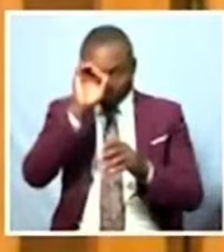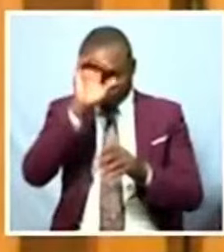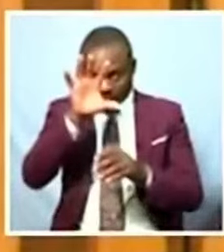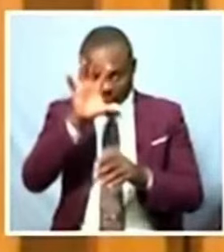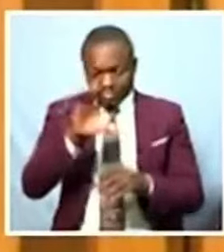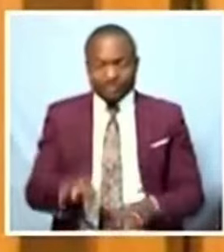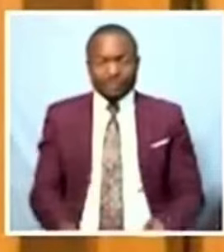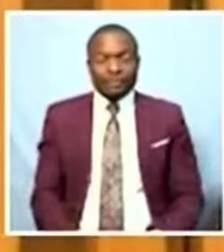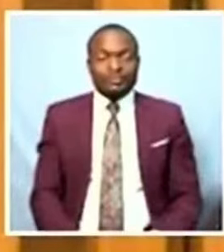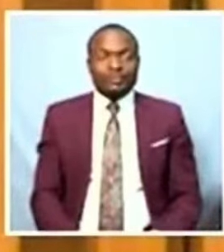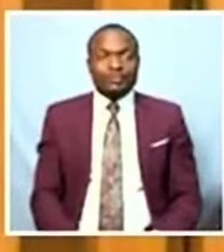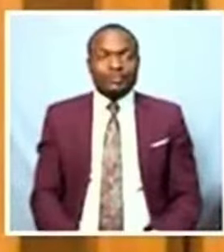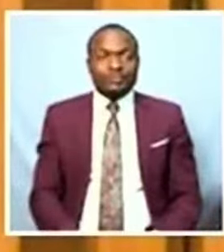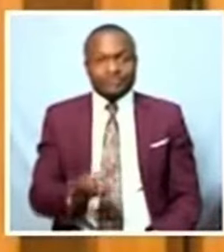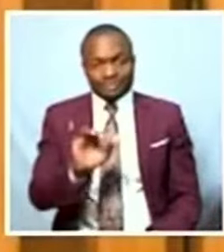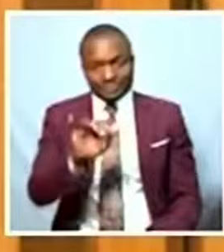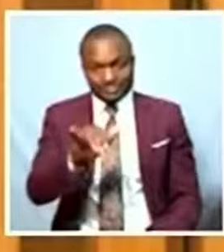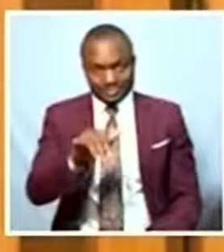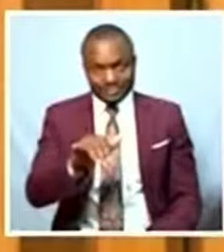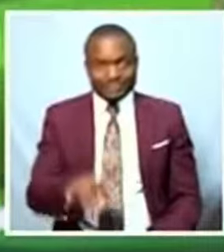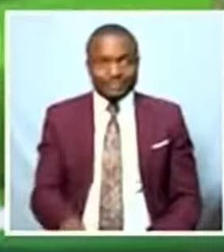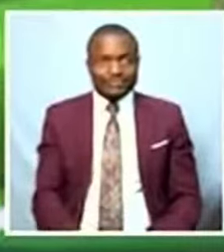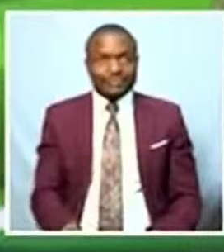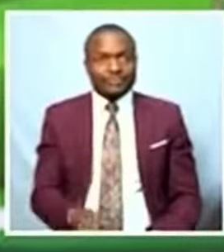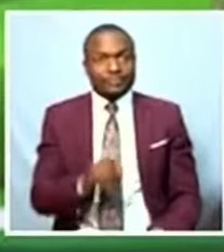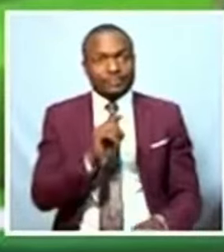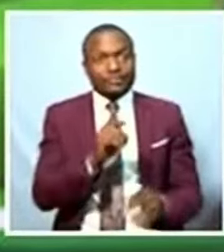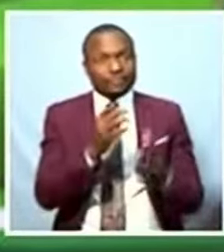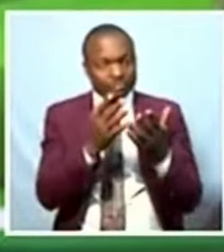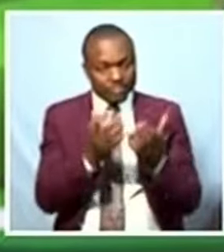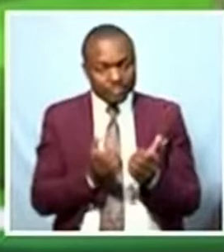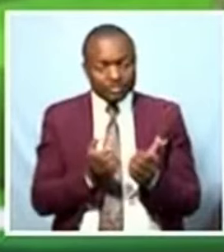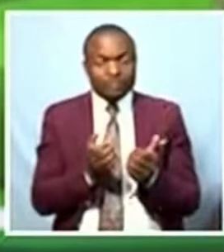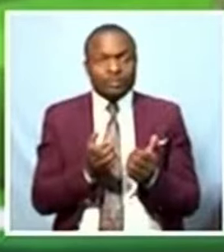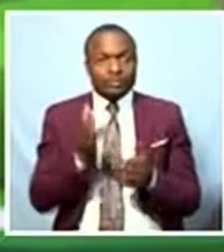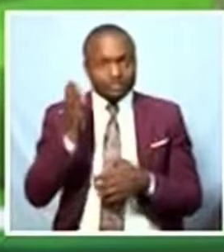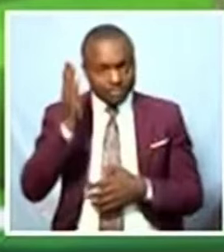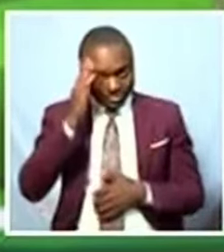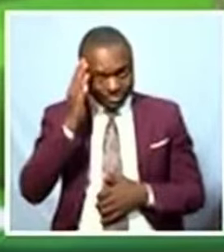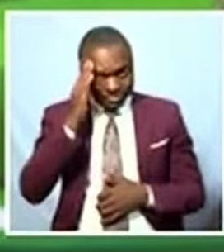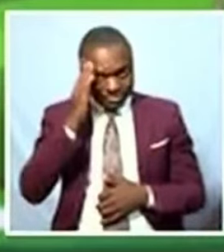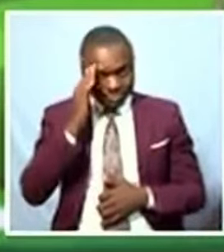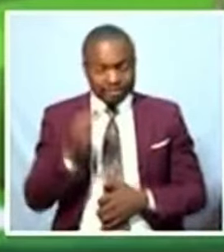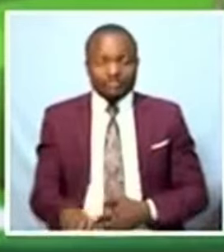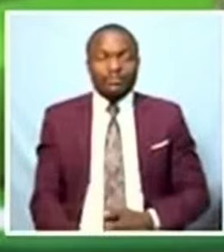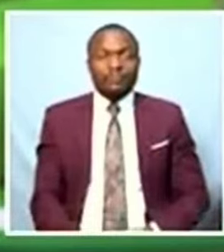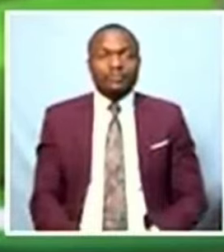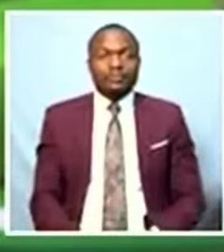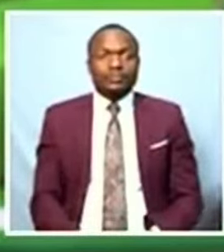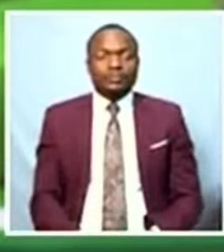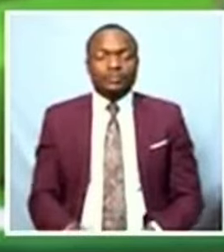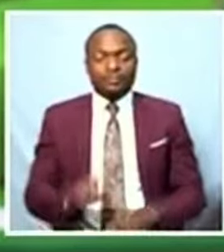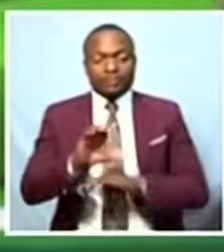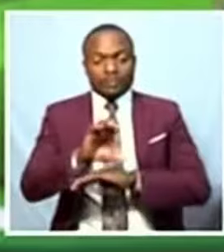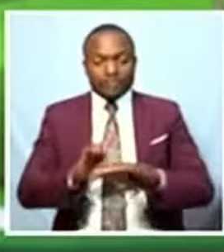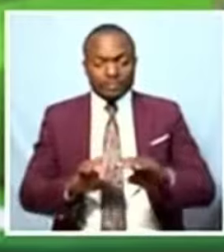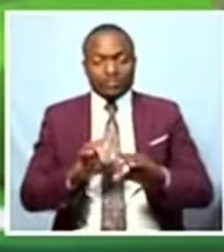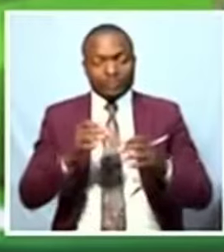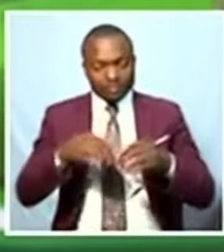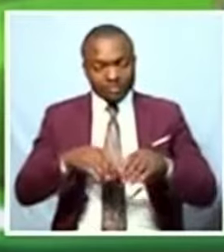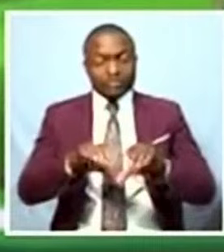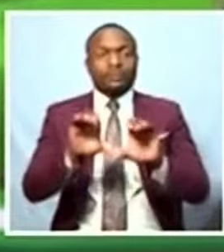Development, Joe. Yes, indeed. So he wanted to find out the causes and